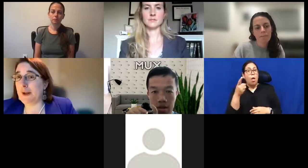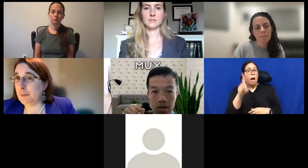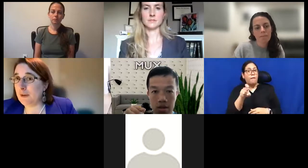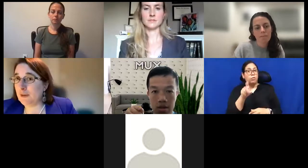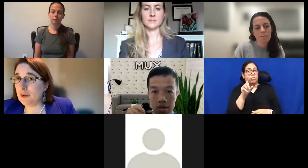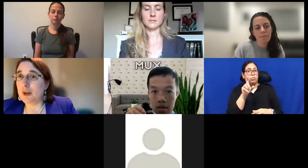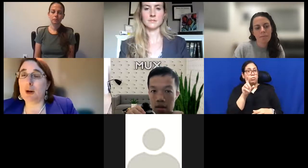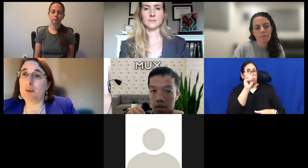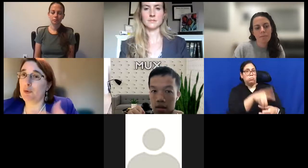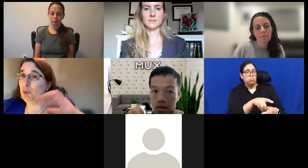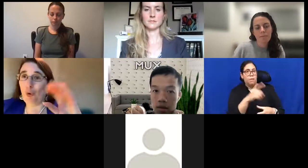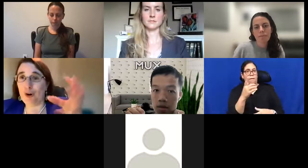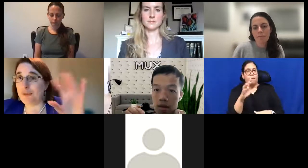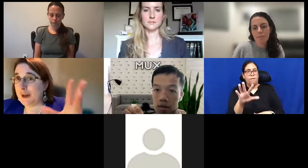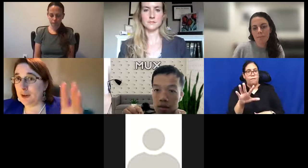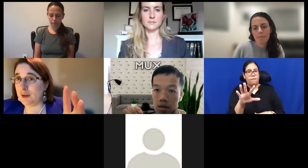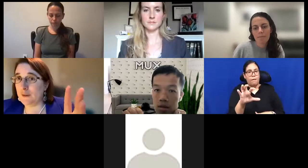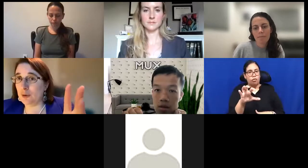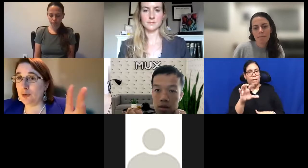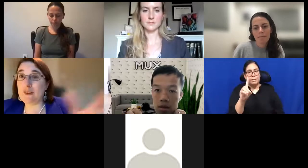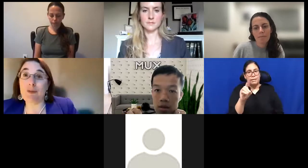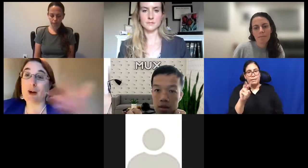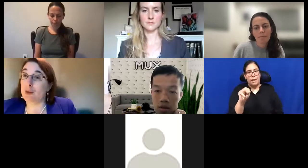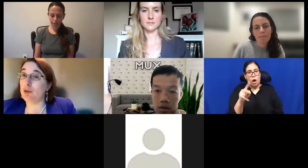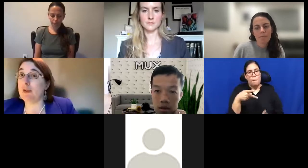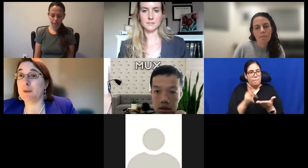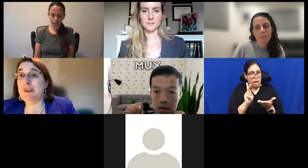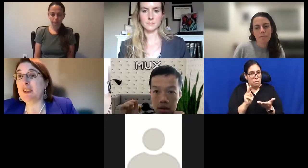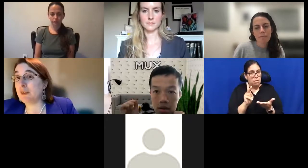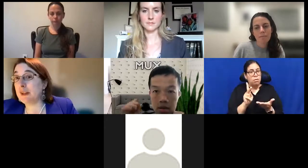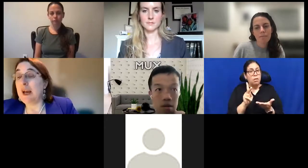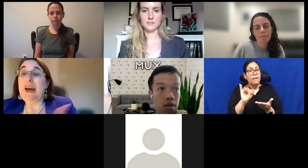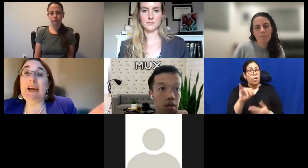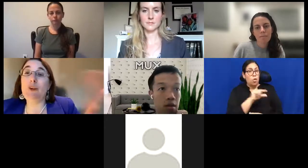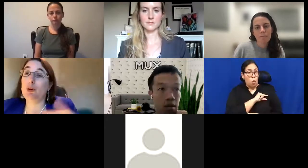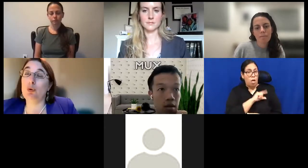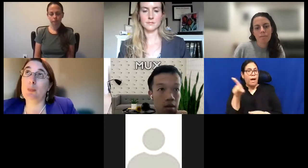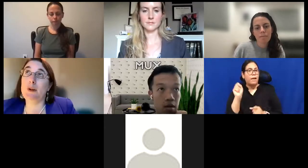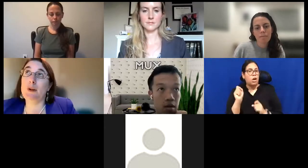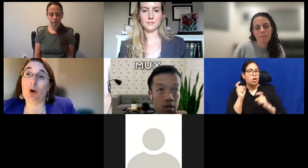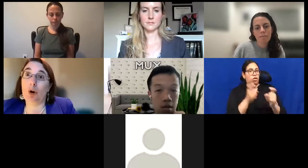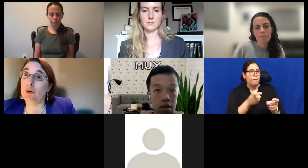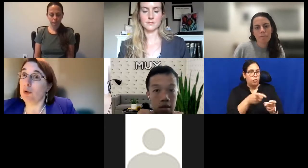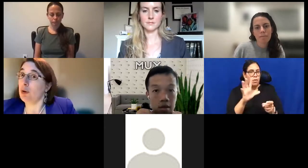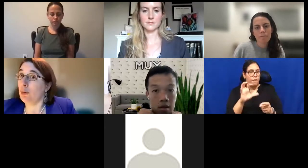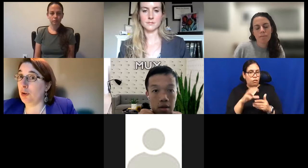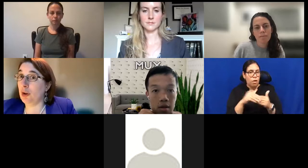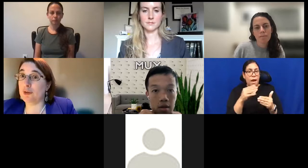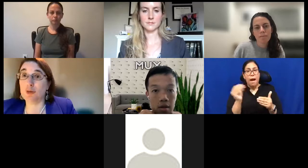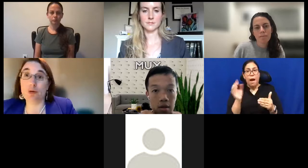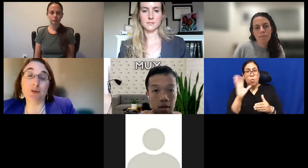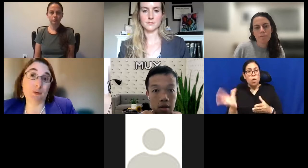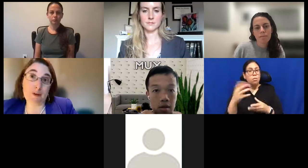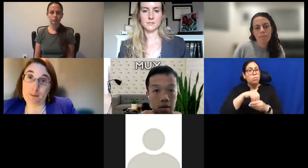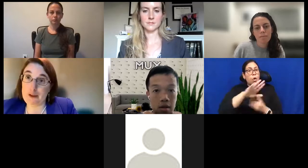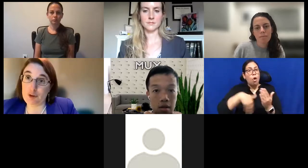down payment. If you do qualify underneath those, that $500 could be gifted, and you can loop in all of your closing costs,